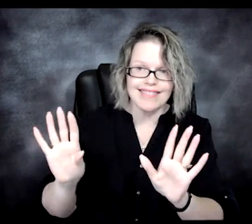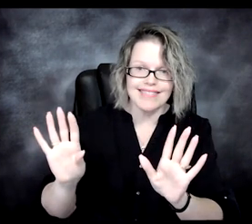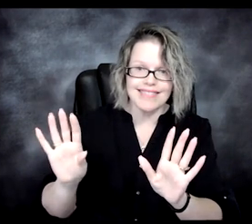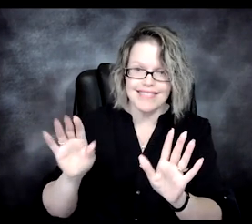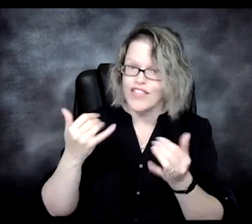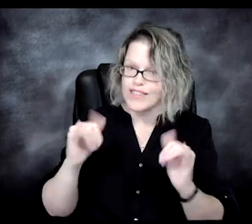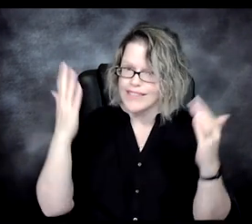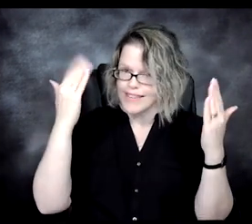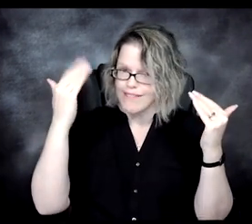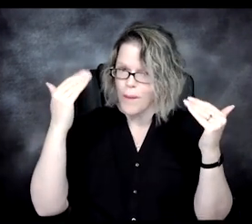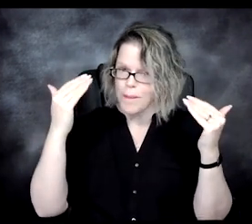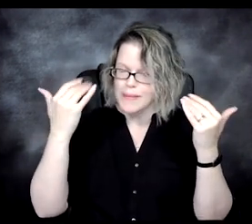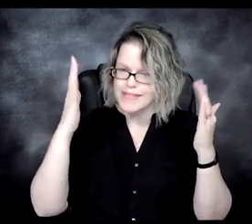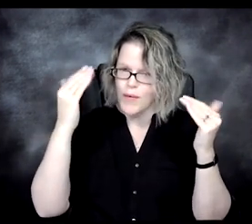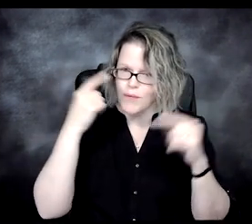there's still hope for you.